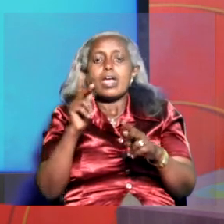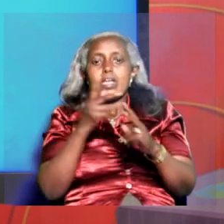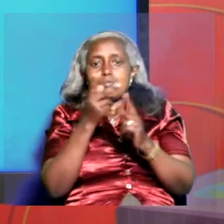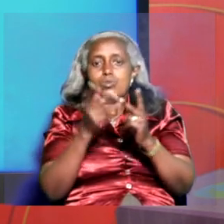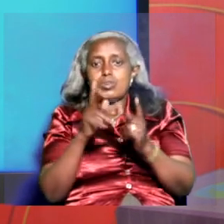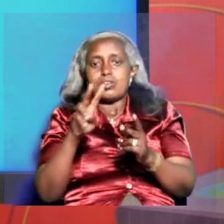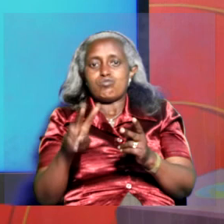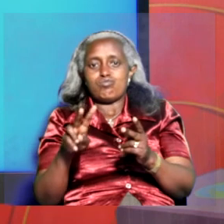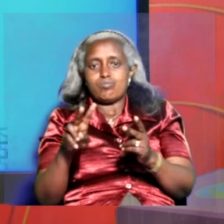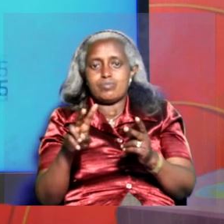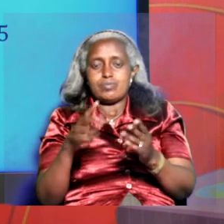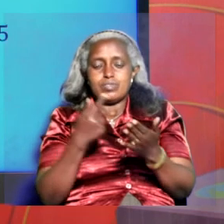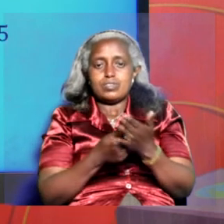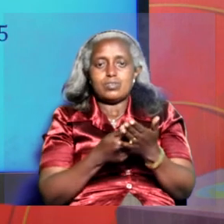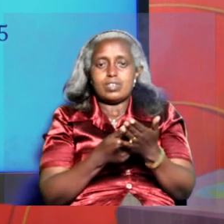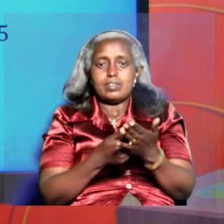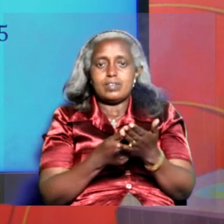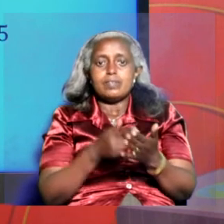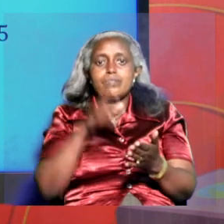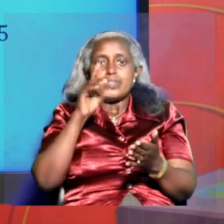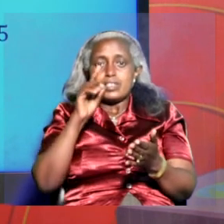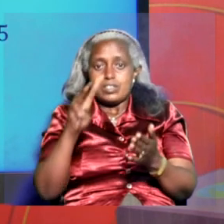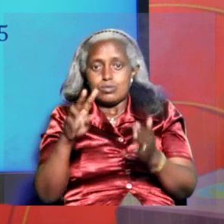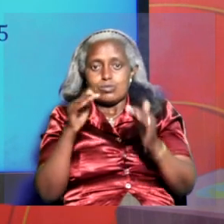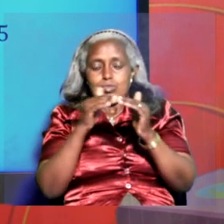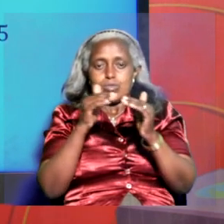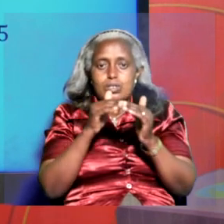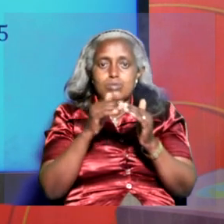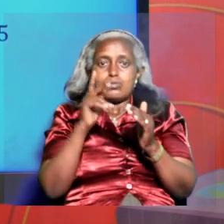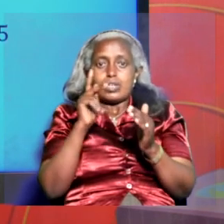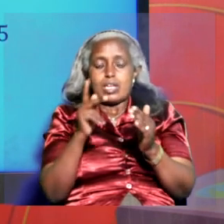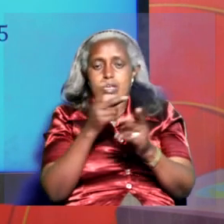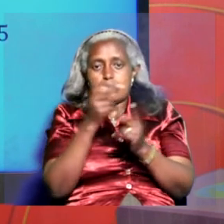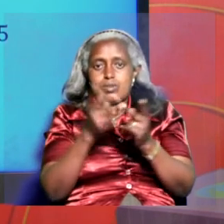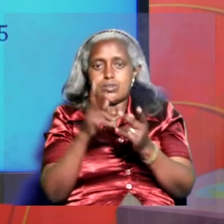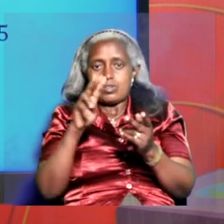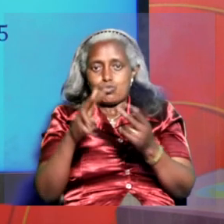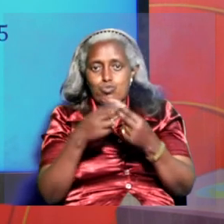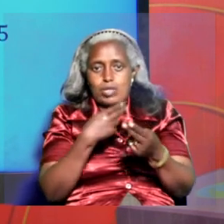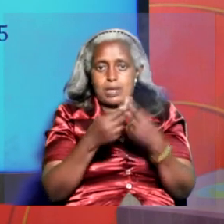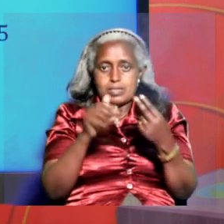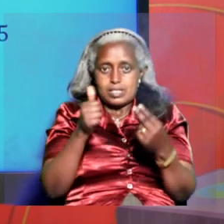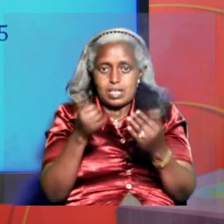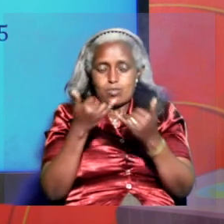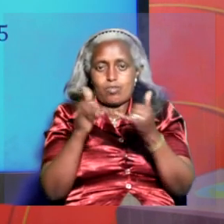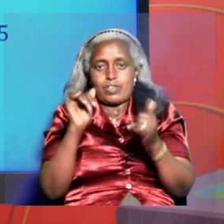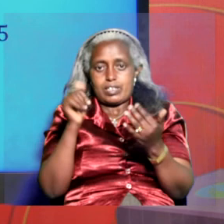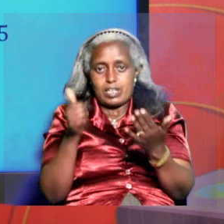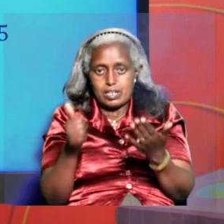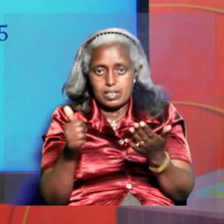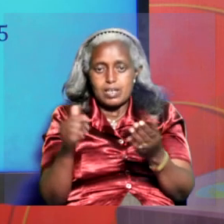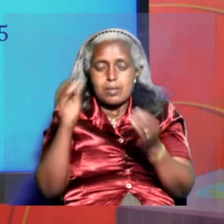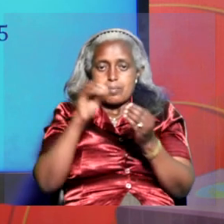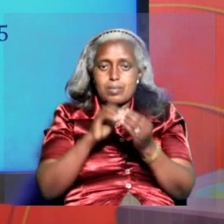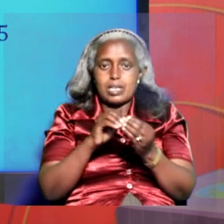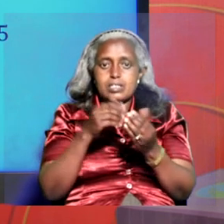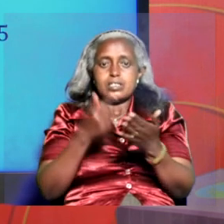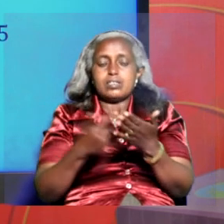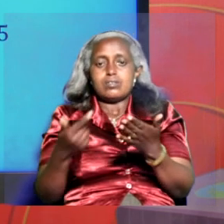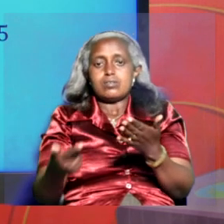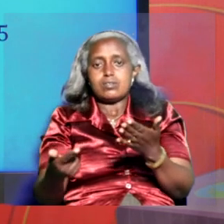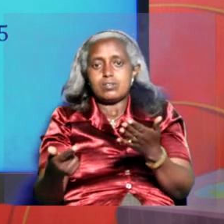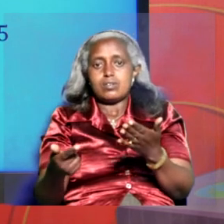So you have this one. D2 is equal to, in place of k, 2 times 10 over 10 plus here